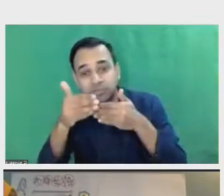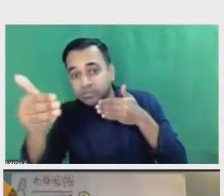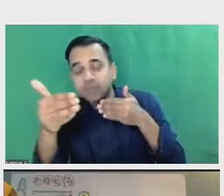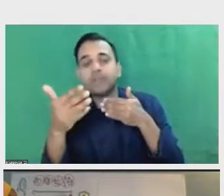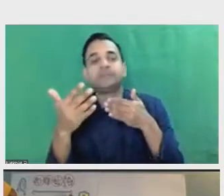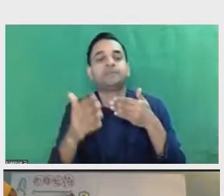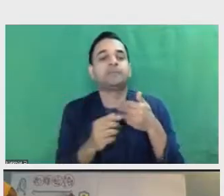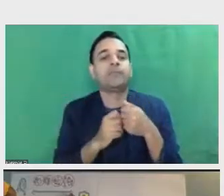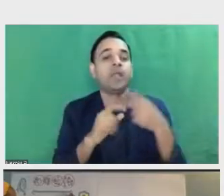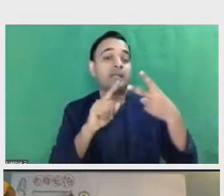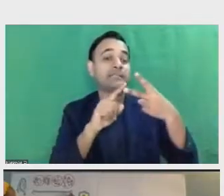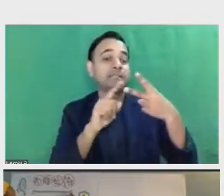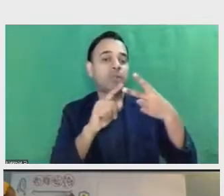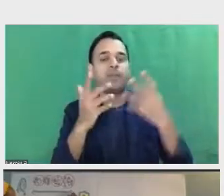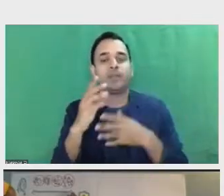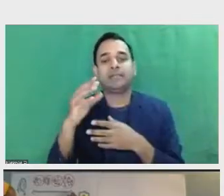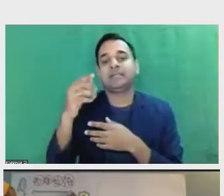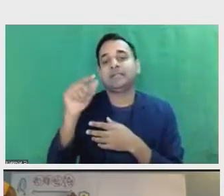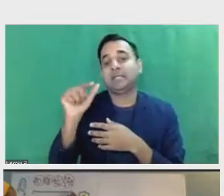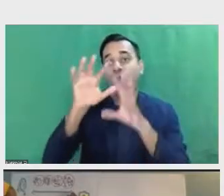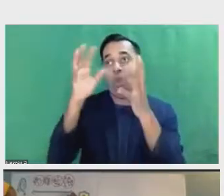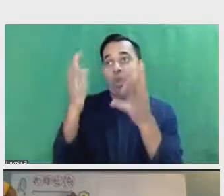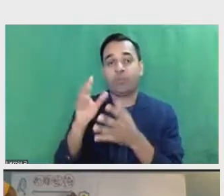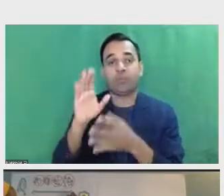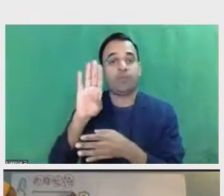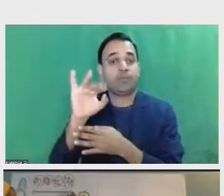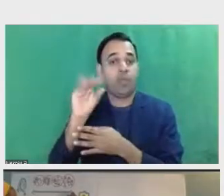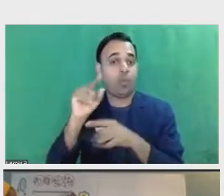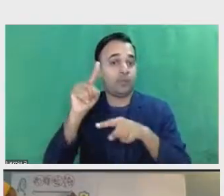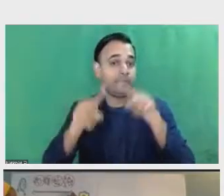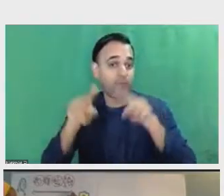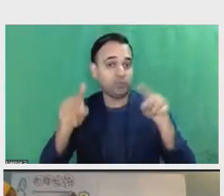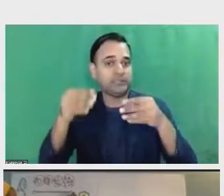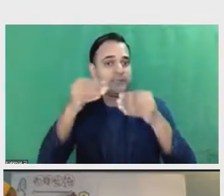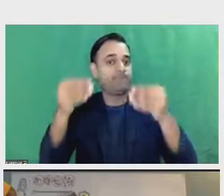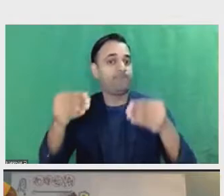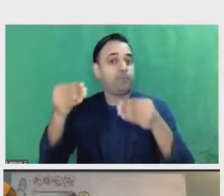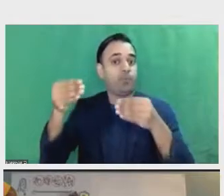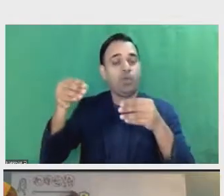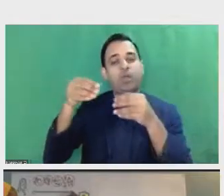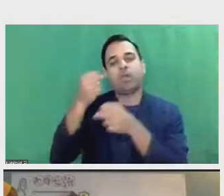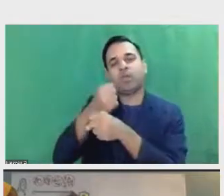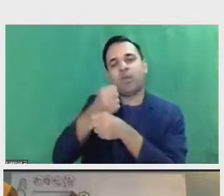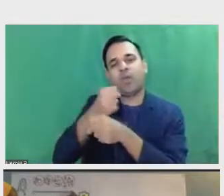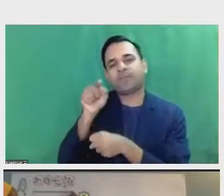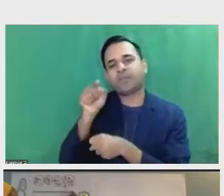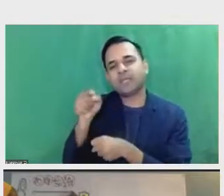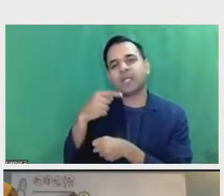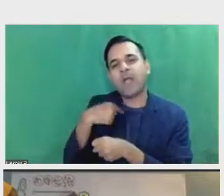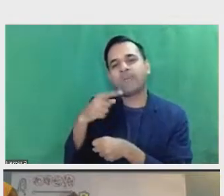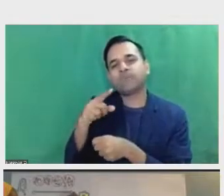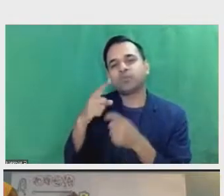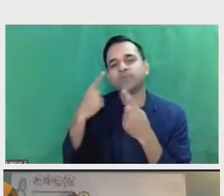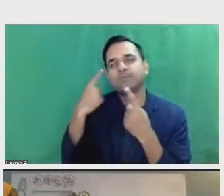very, very carefully to the presentation made by Tina, where she talked the role of women and girls is not just